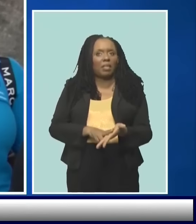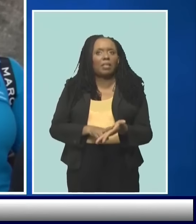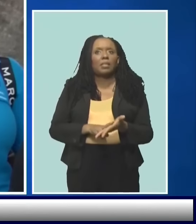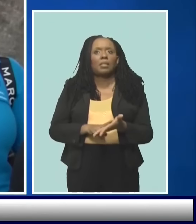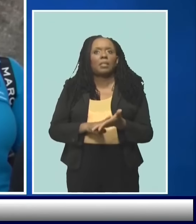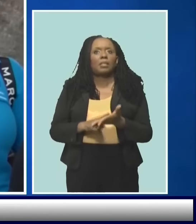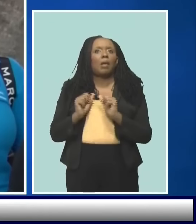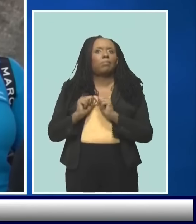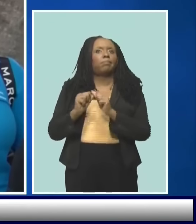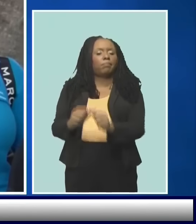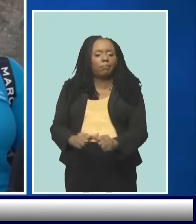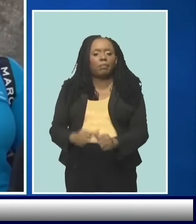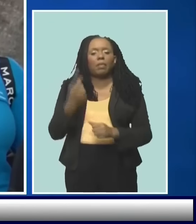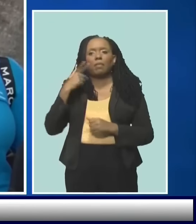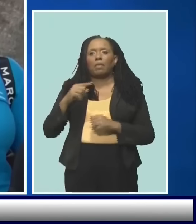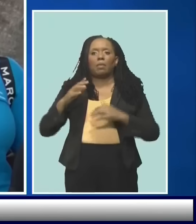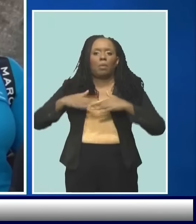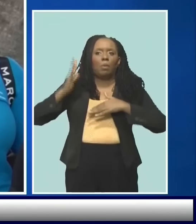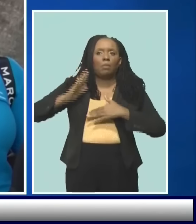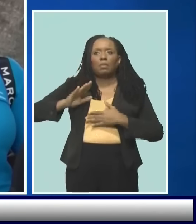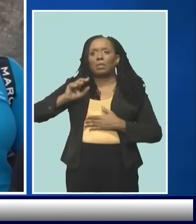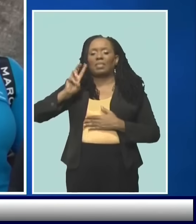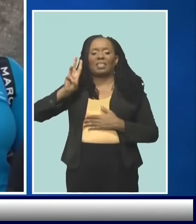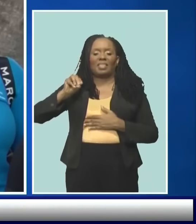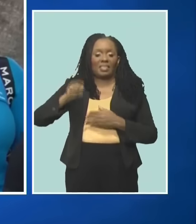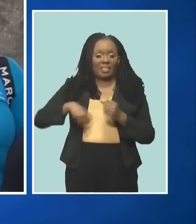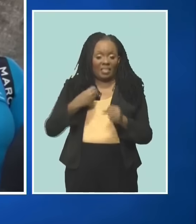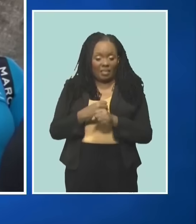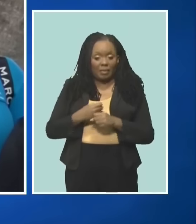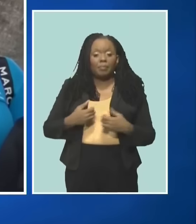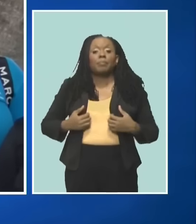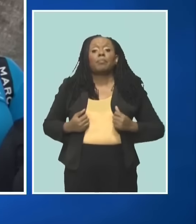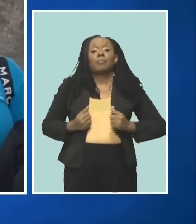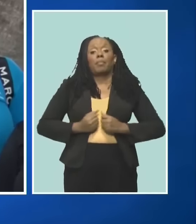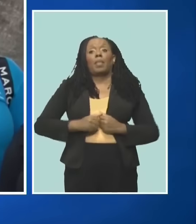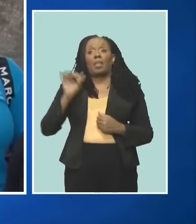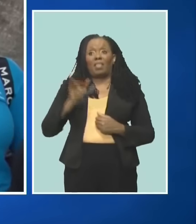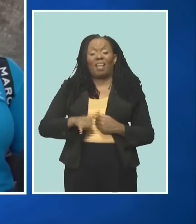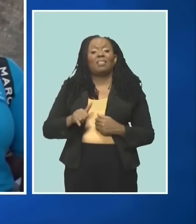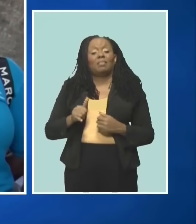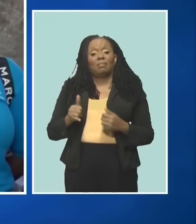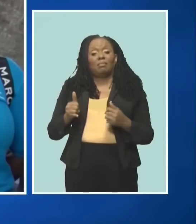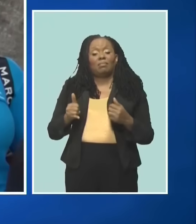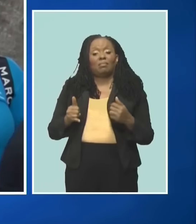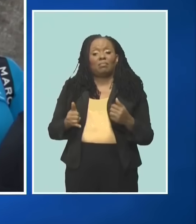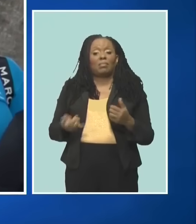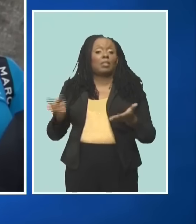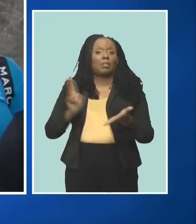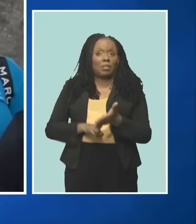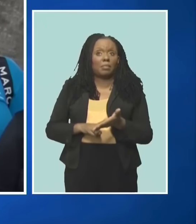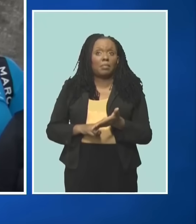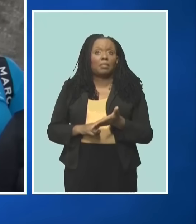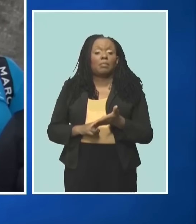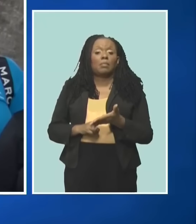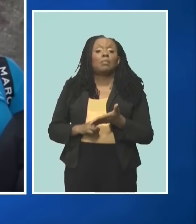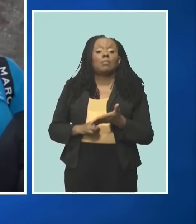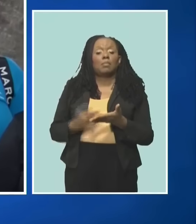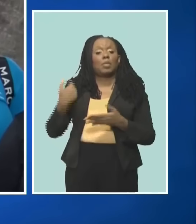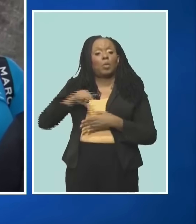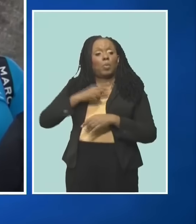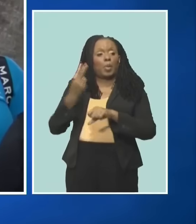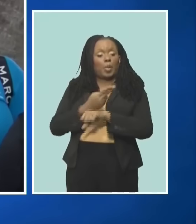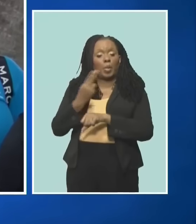test of time for over 60 years. The collective agreement is what has been used to develop and establish